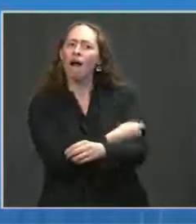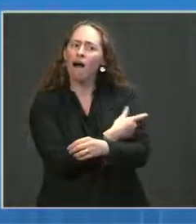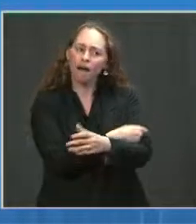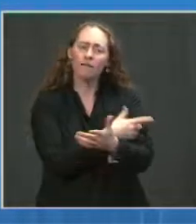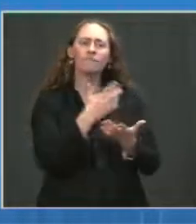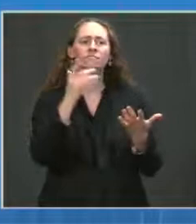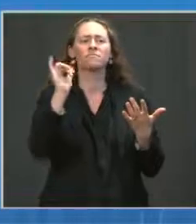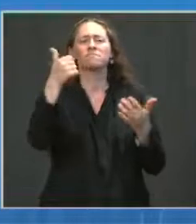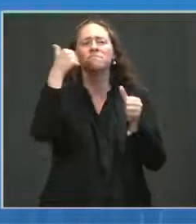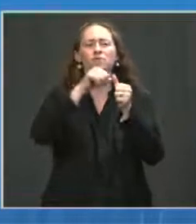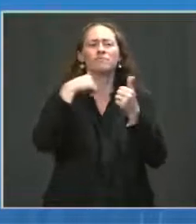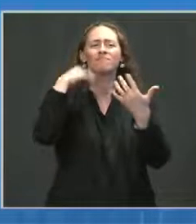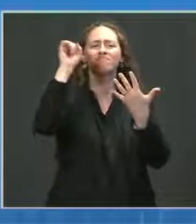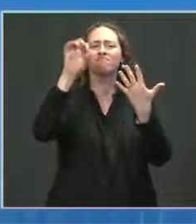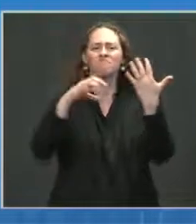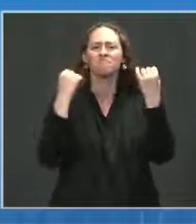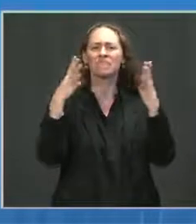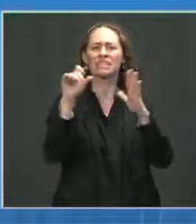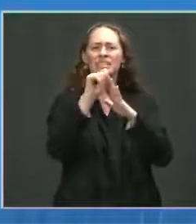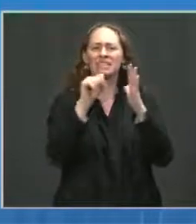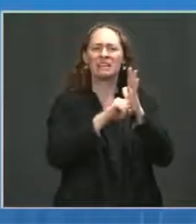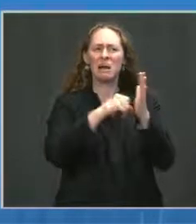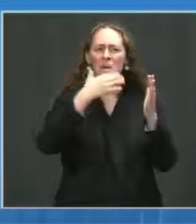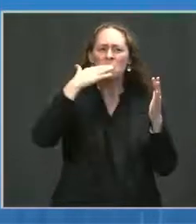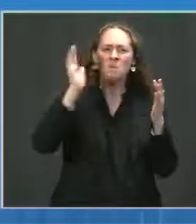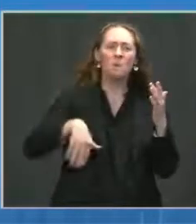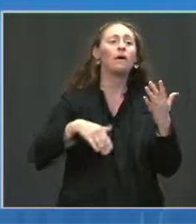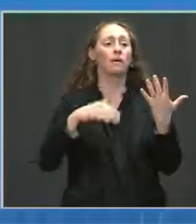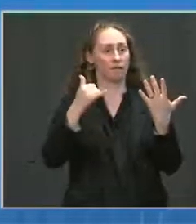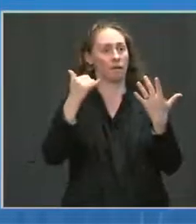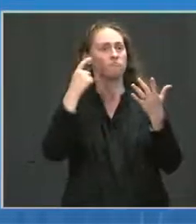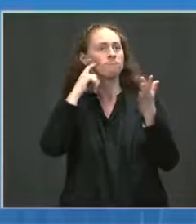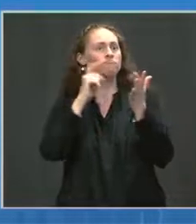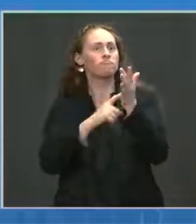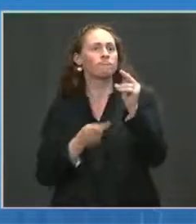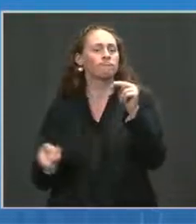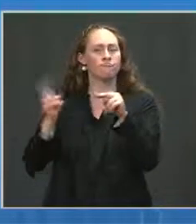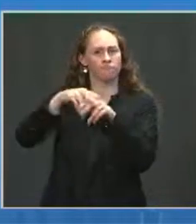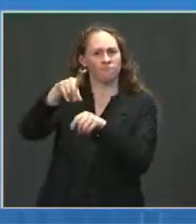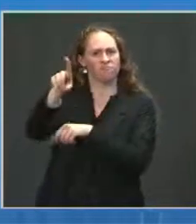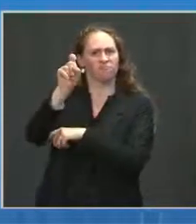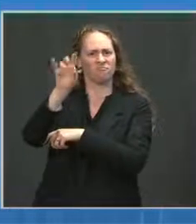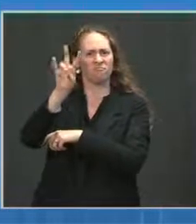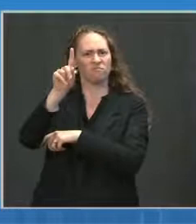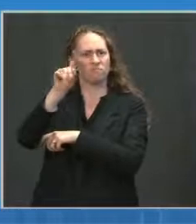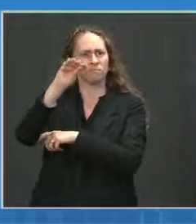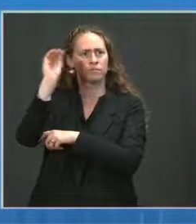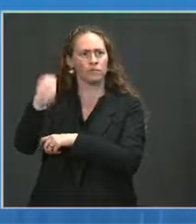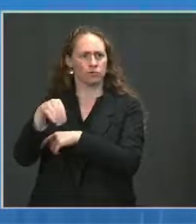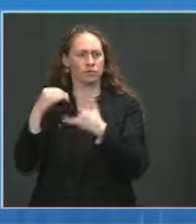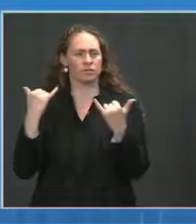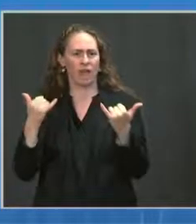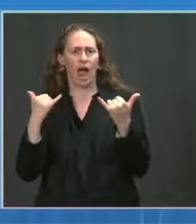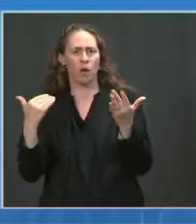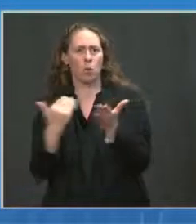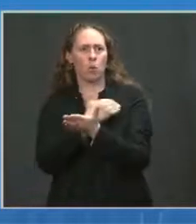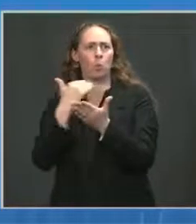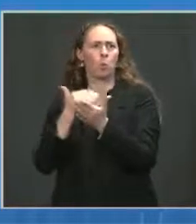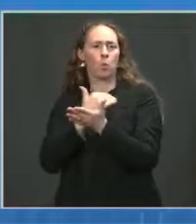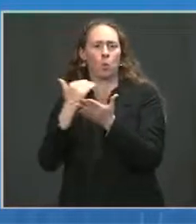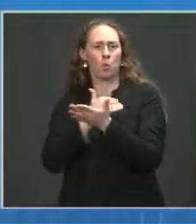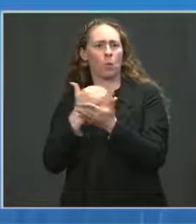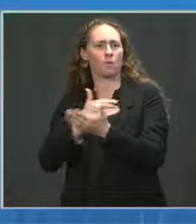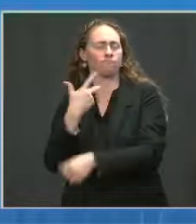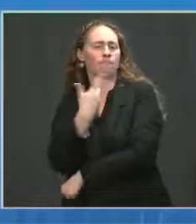case rates have seen an average increase of 171% in the number of people newly vaccinated each day over the past